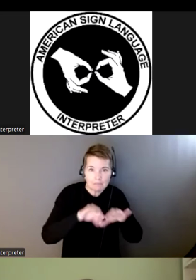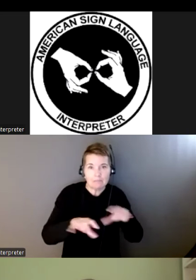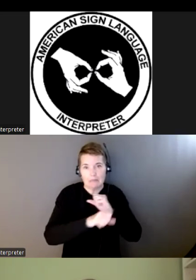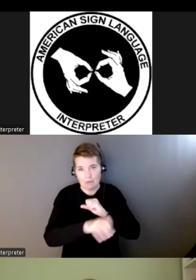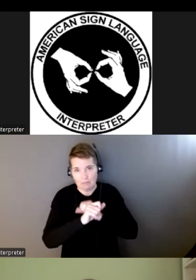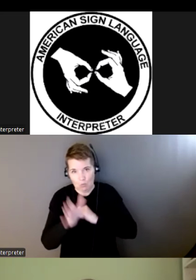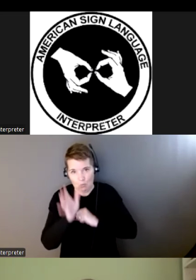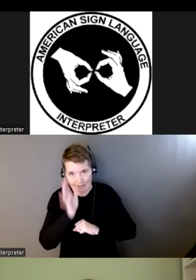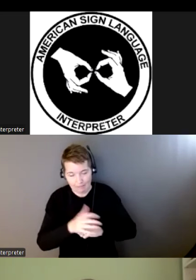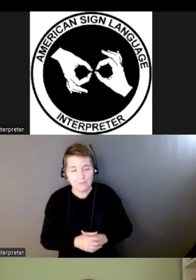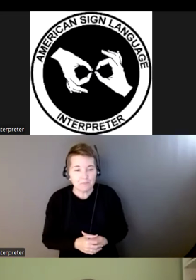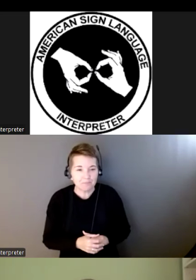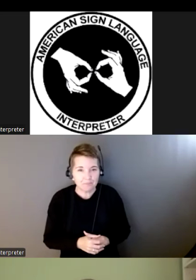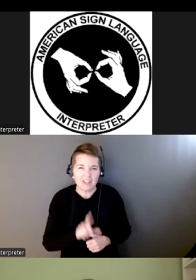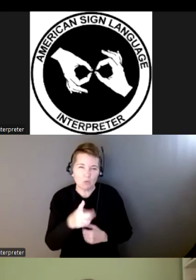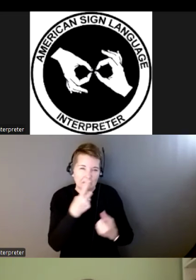please.